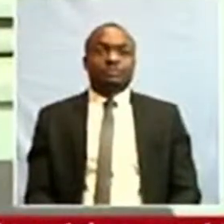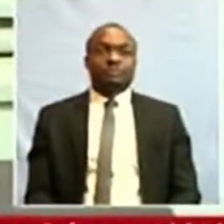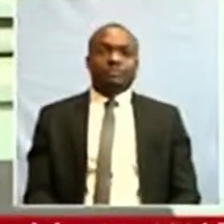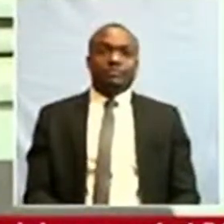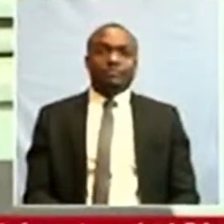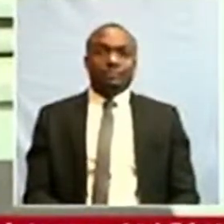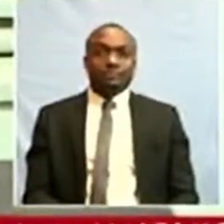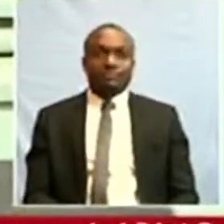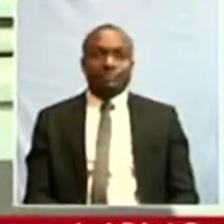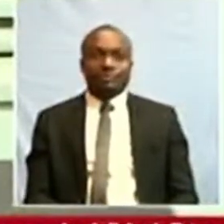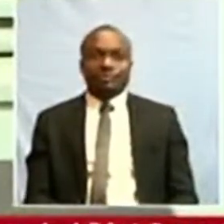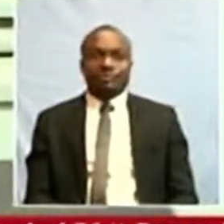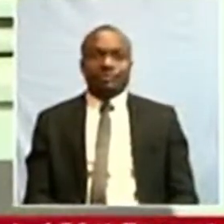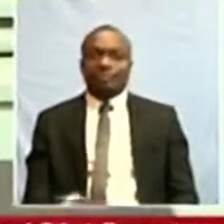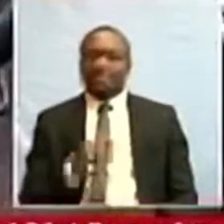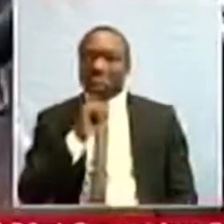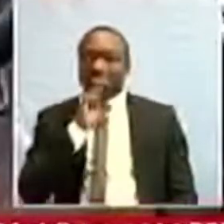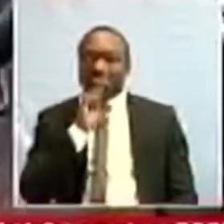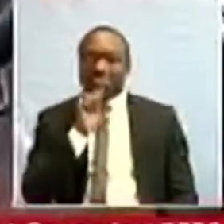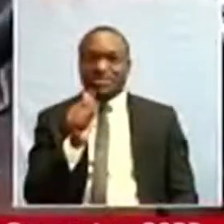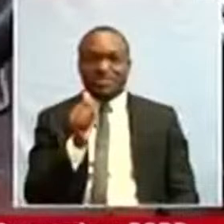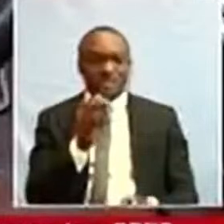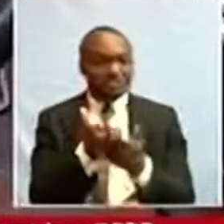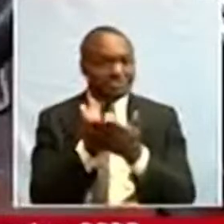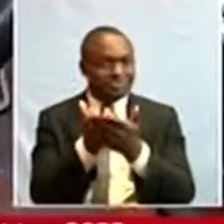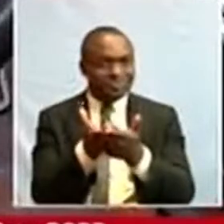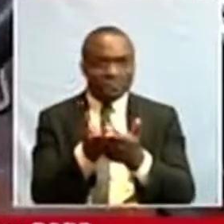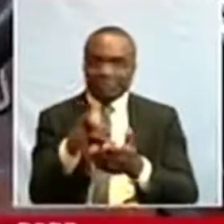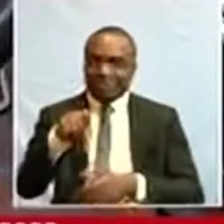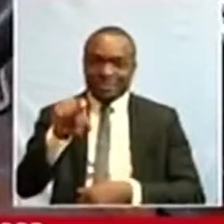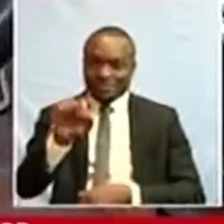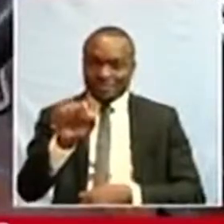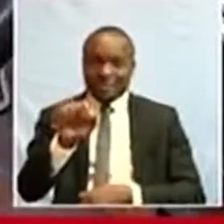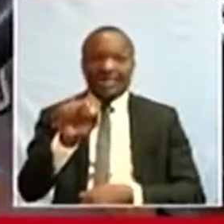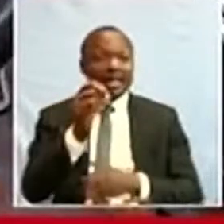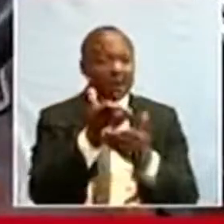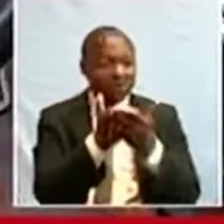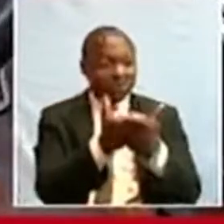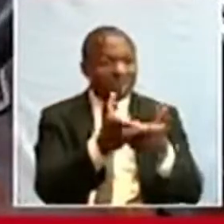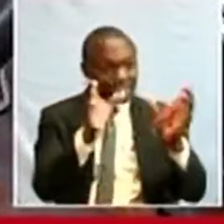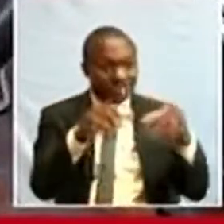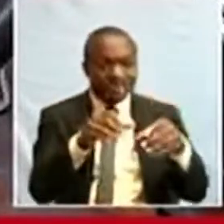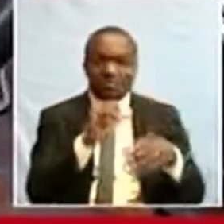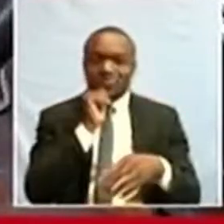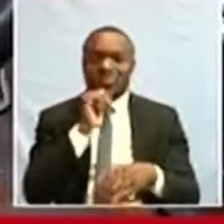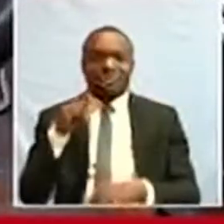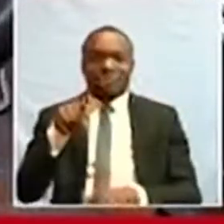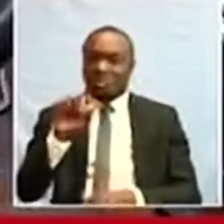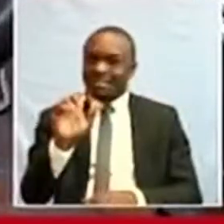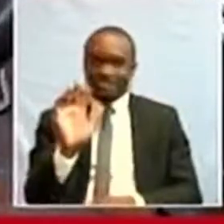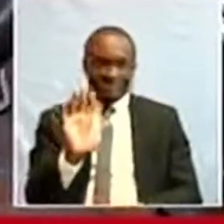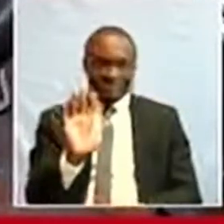You're not submitting to the PS, you're submitting to the committee. I submit to the committee, not PS.